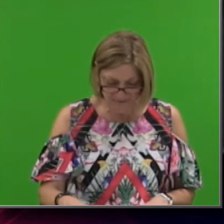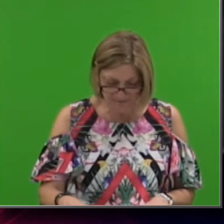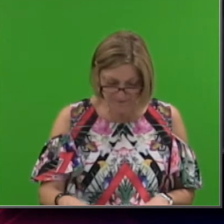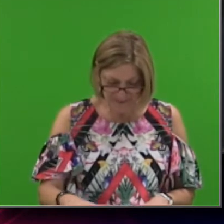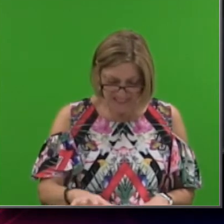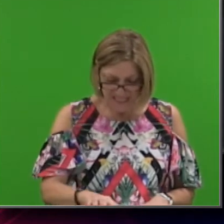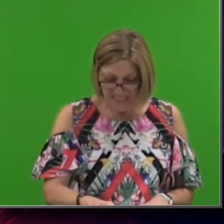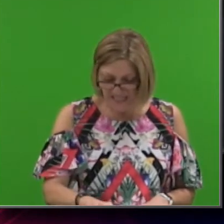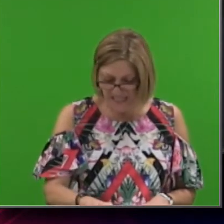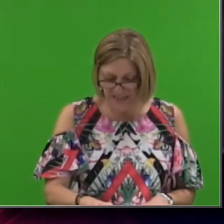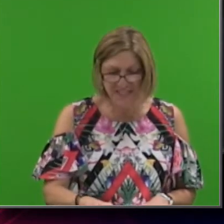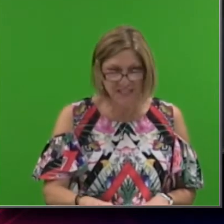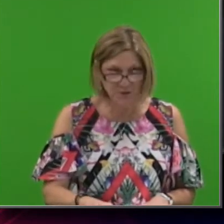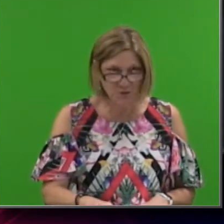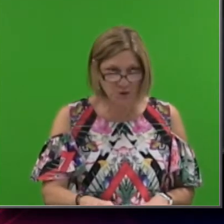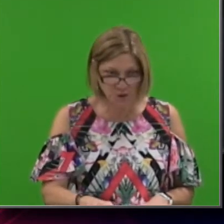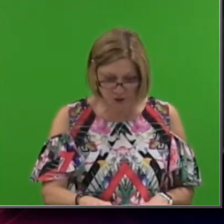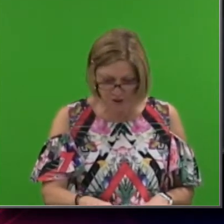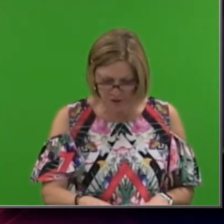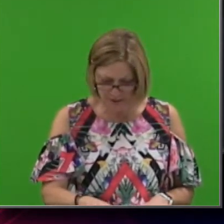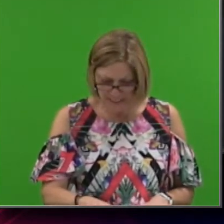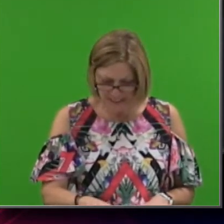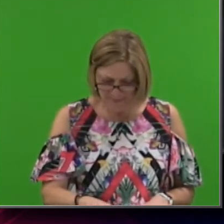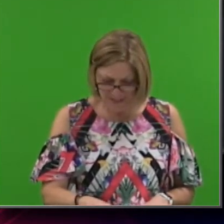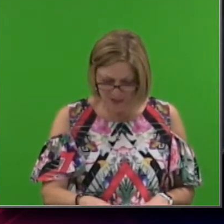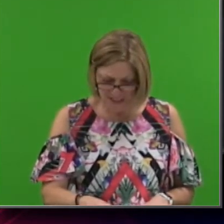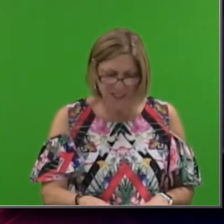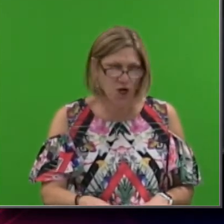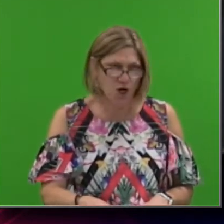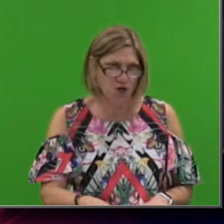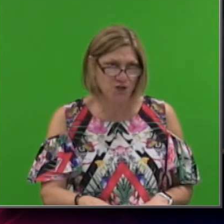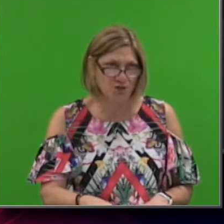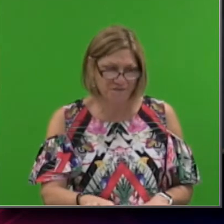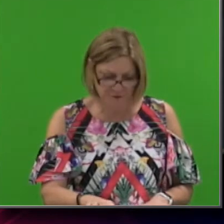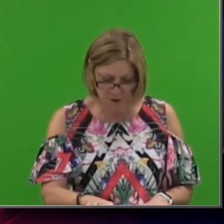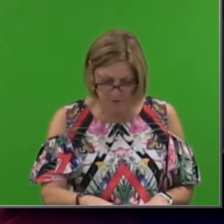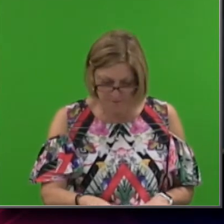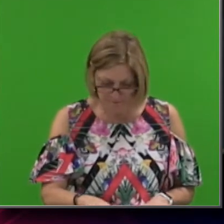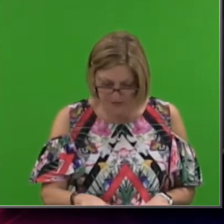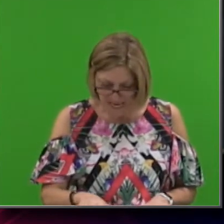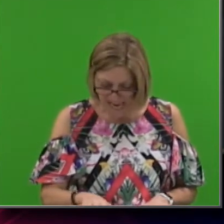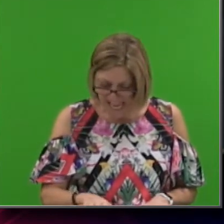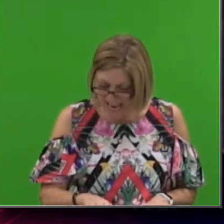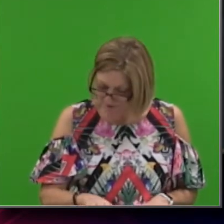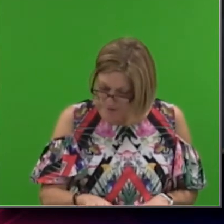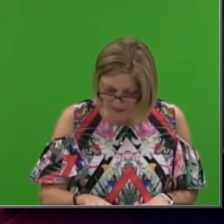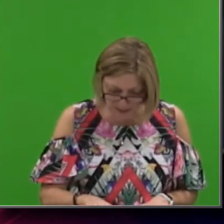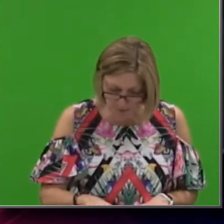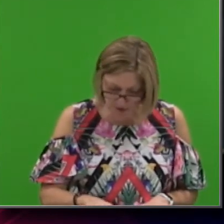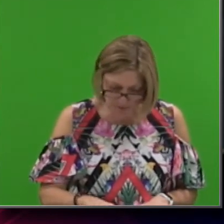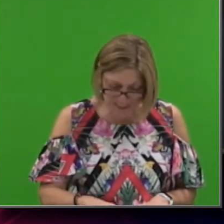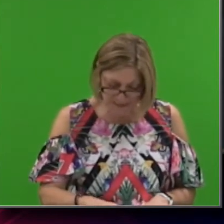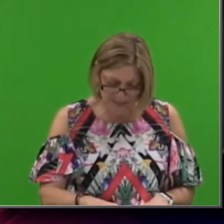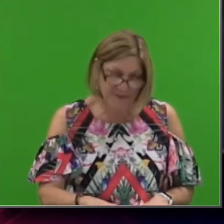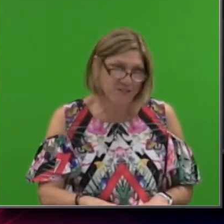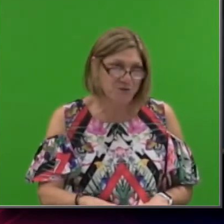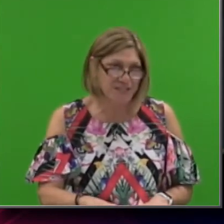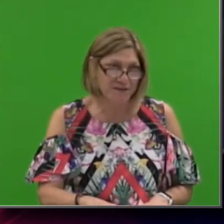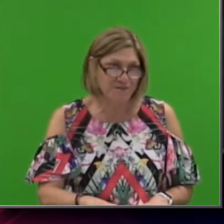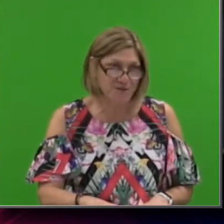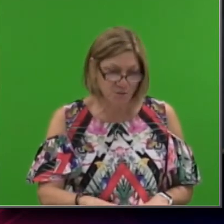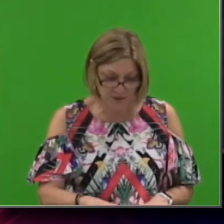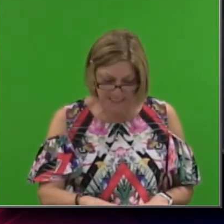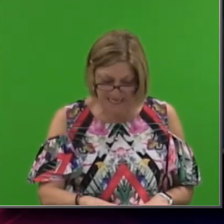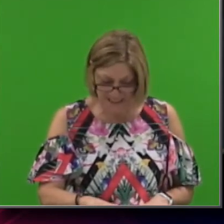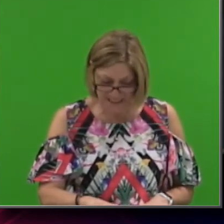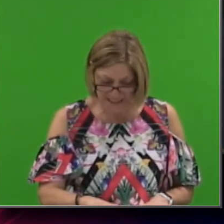again. Then Athena grew stern. That means a little harsh or firm. Everyone is born with some special